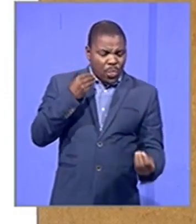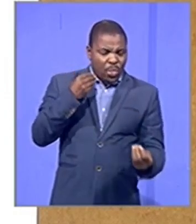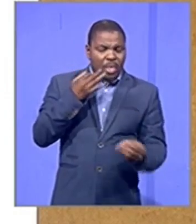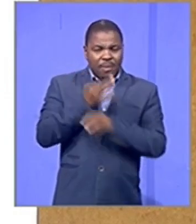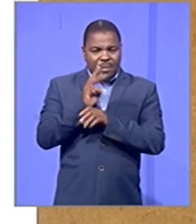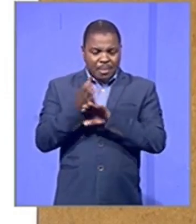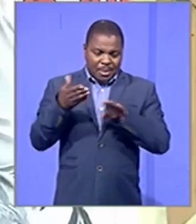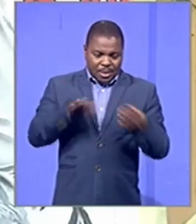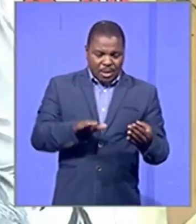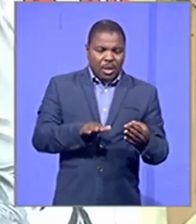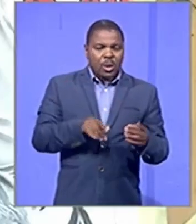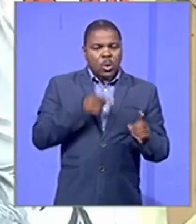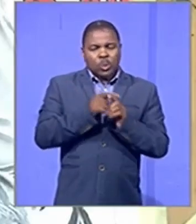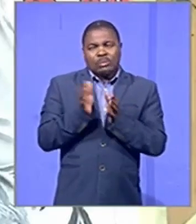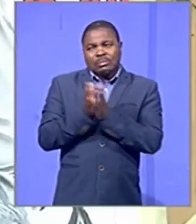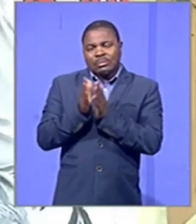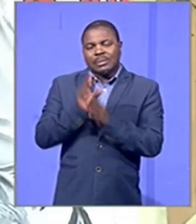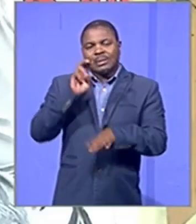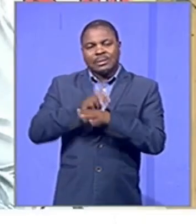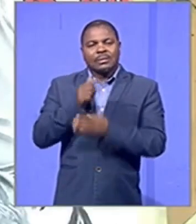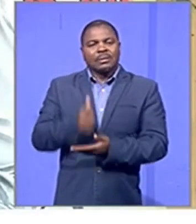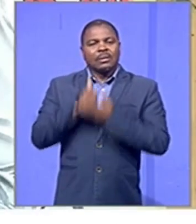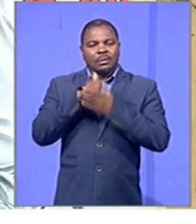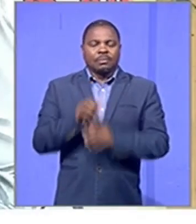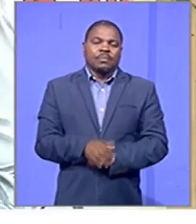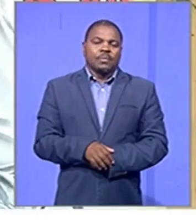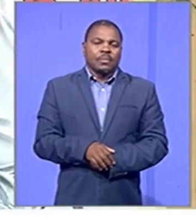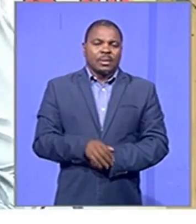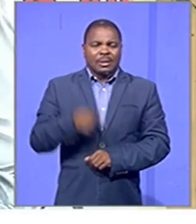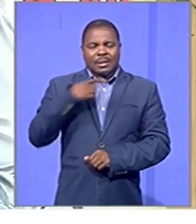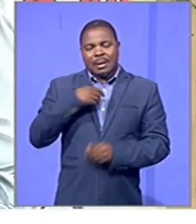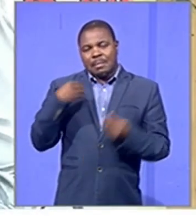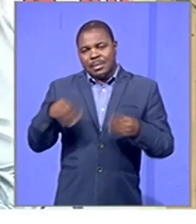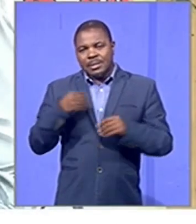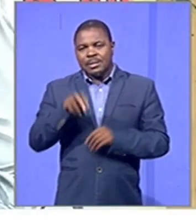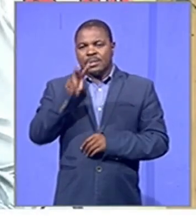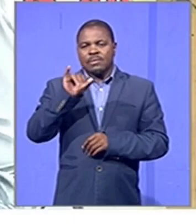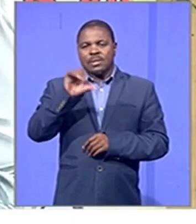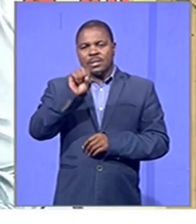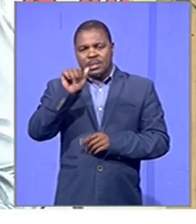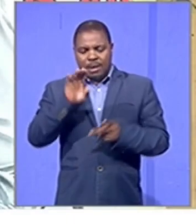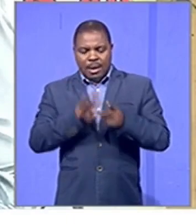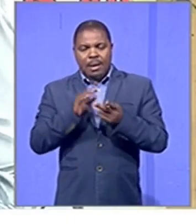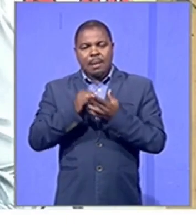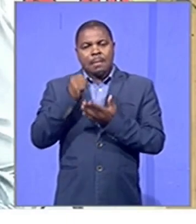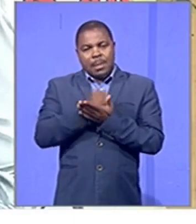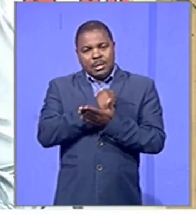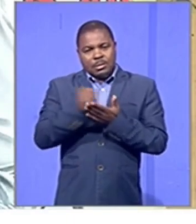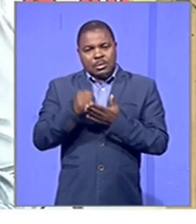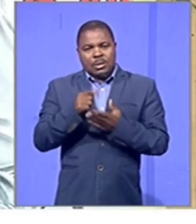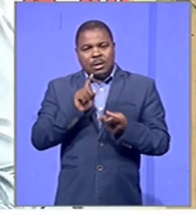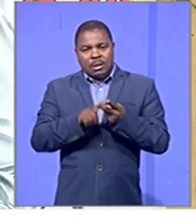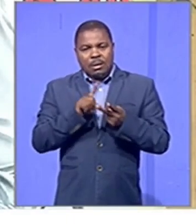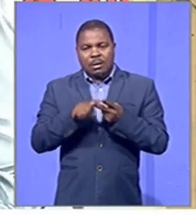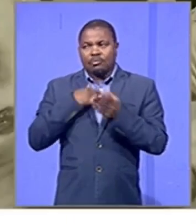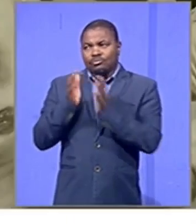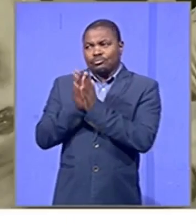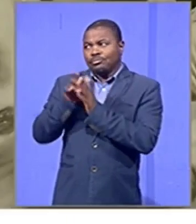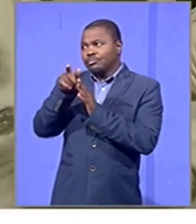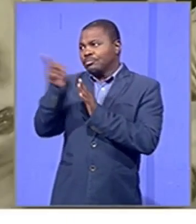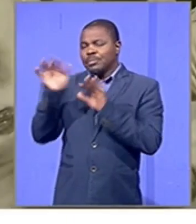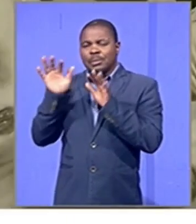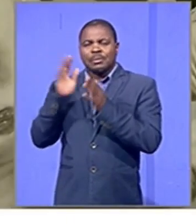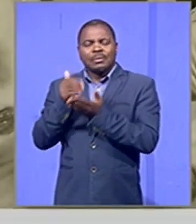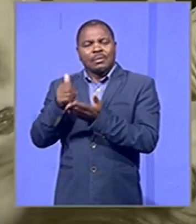re o kopa thuso. I'm now busy with my visa and my passports because I have been starting to get sponsors from the public.